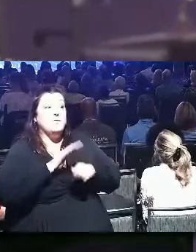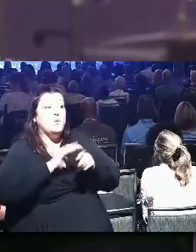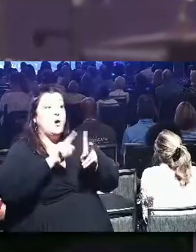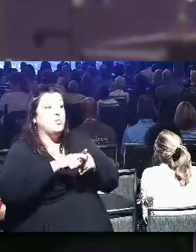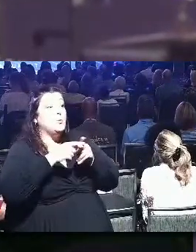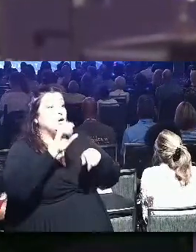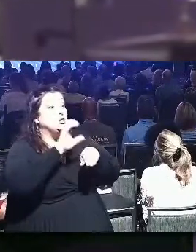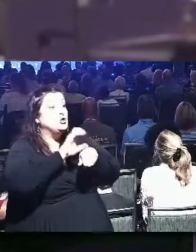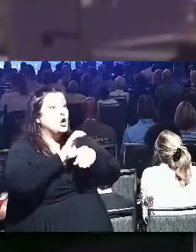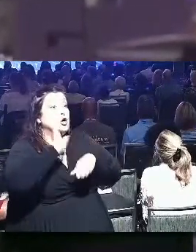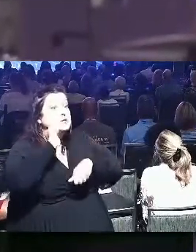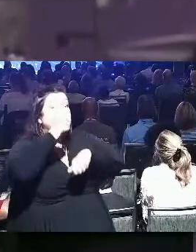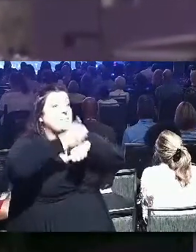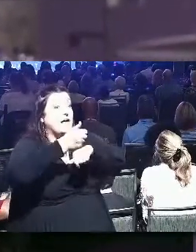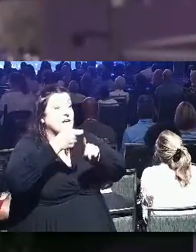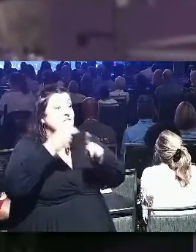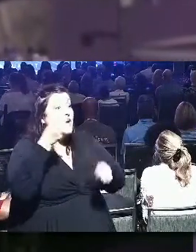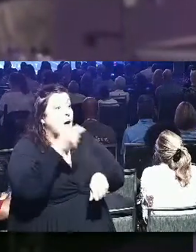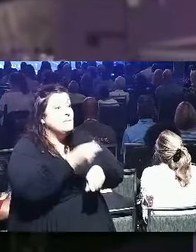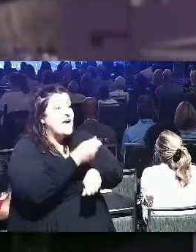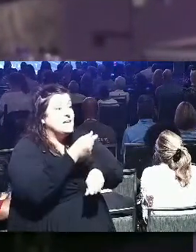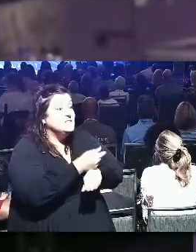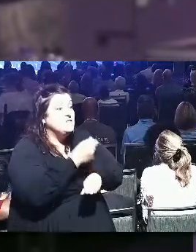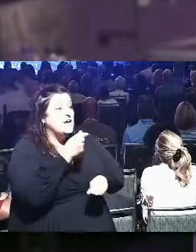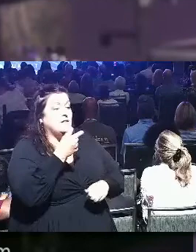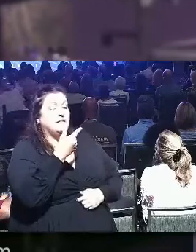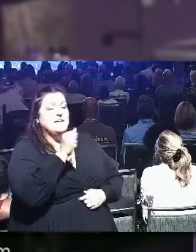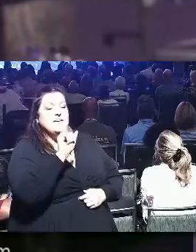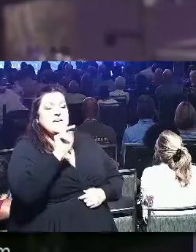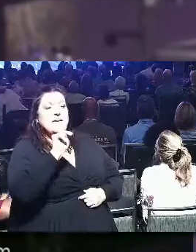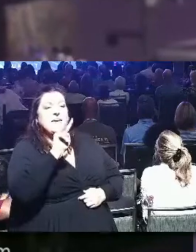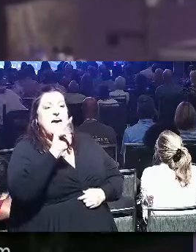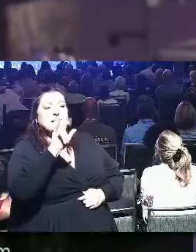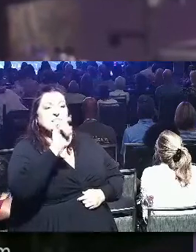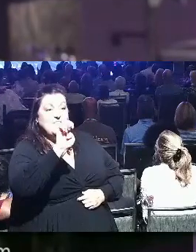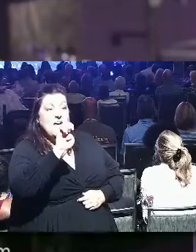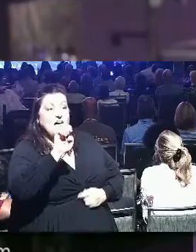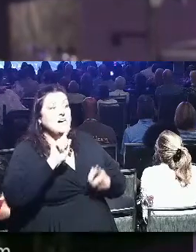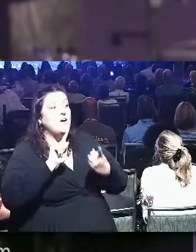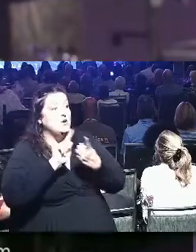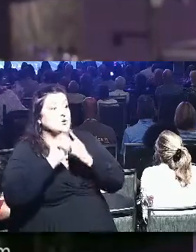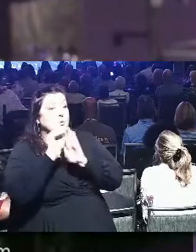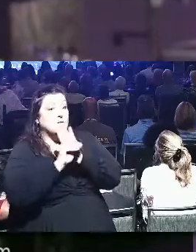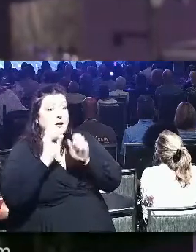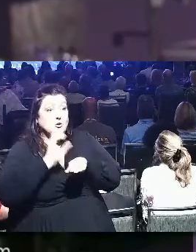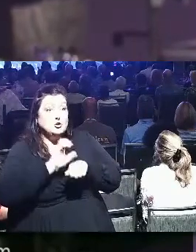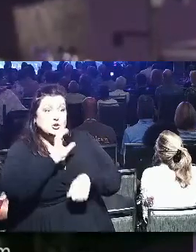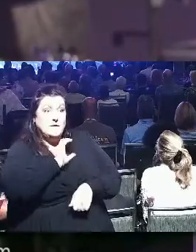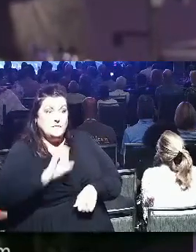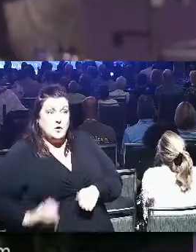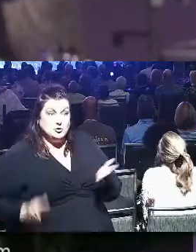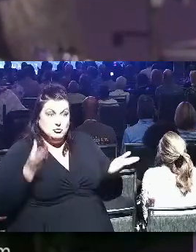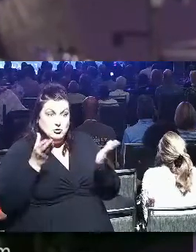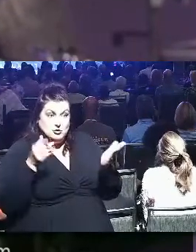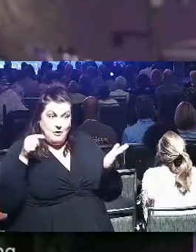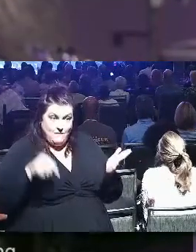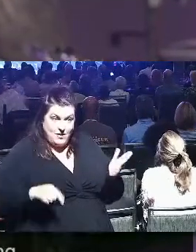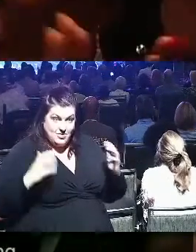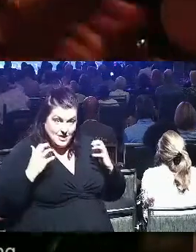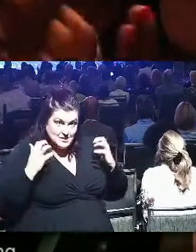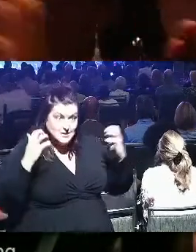church planting from Gainesville to the Orlando Church of Christ and are still serving this congregation